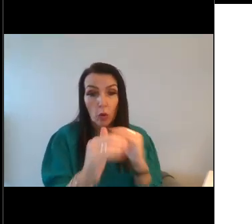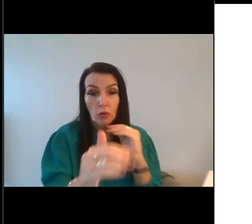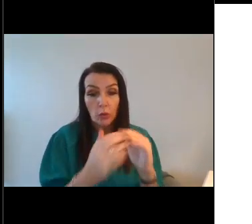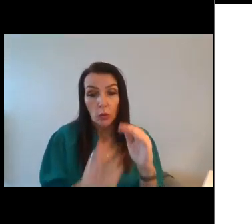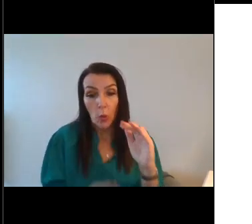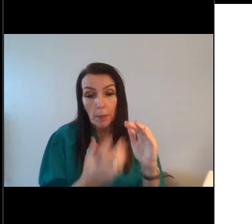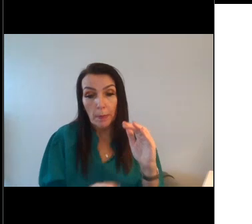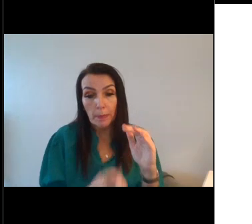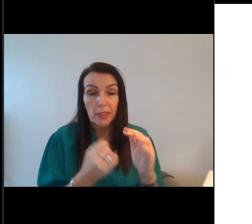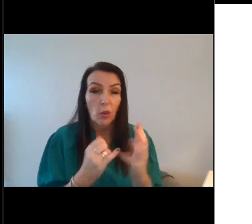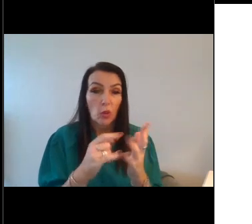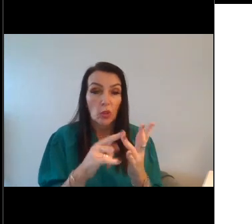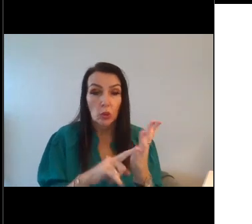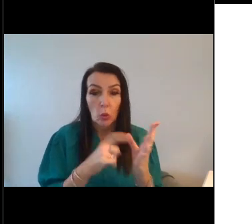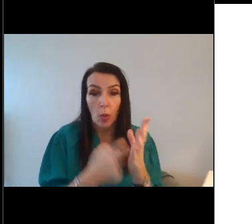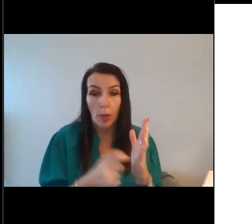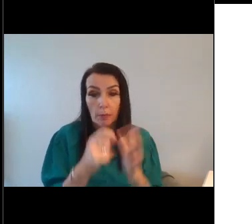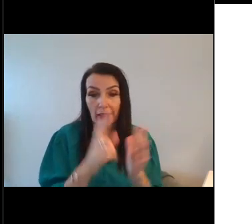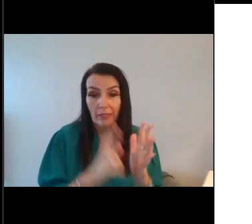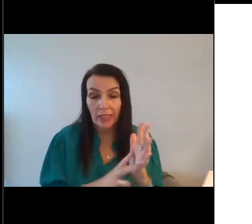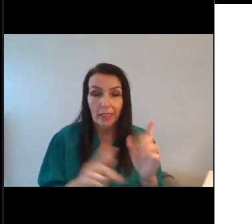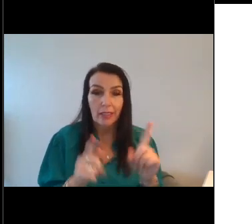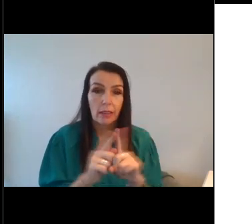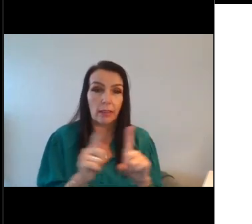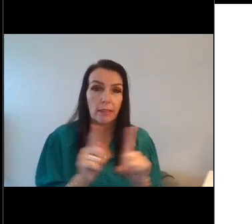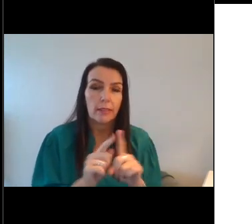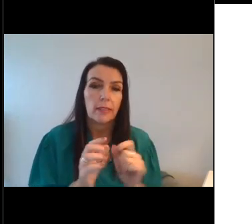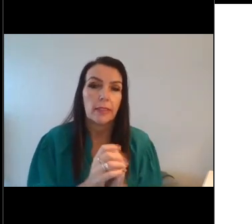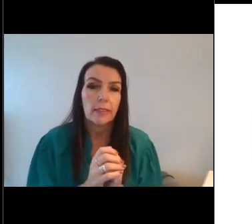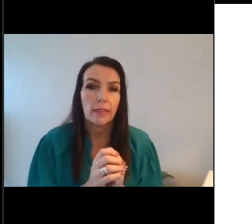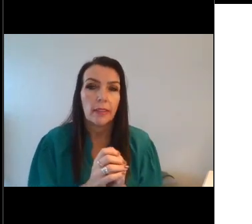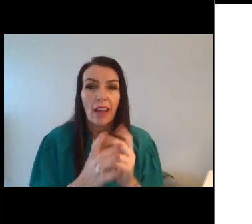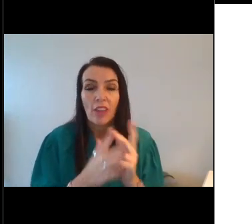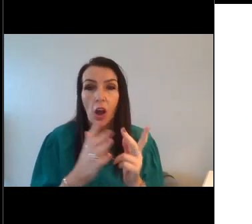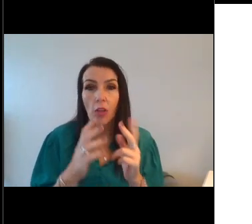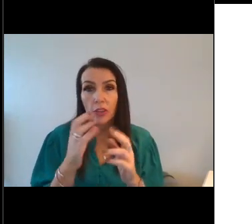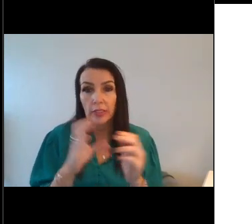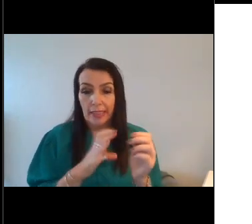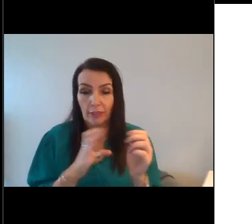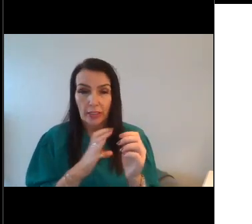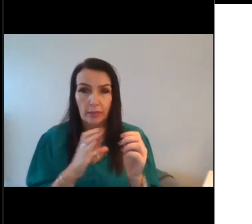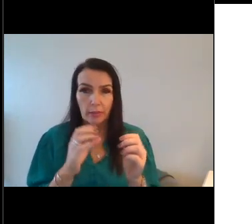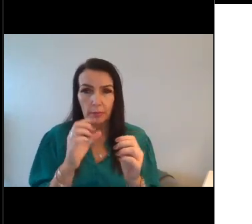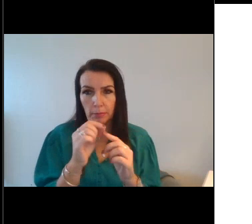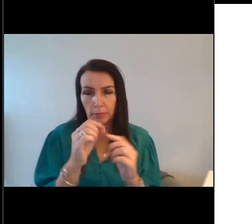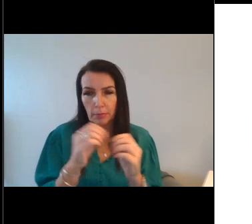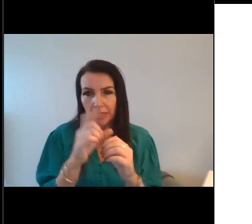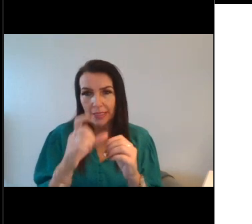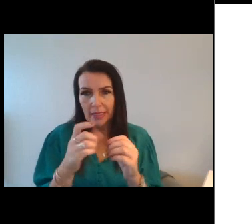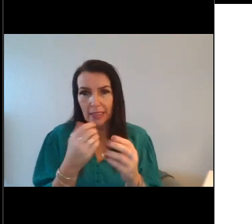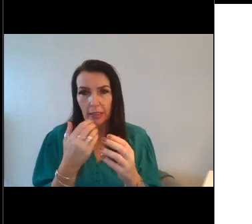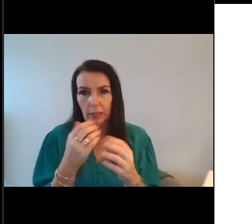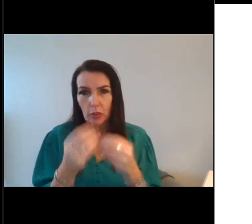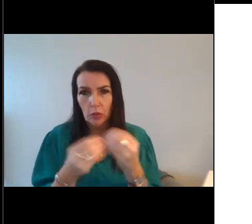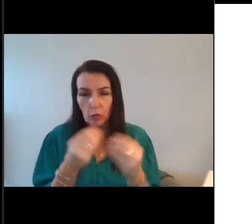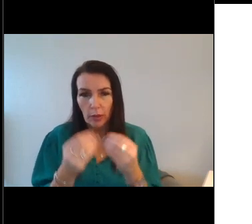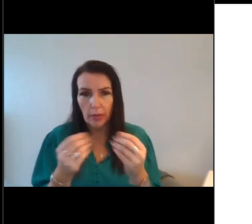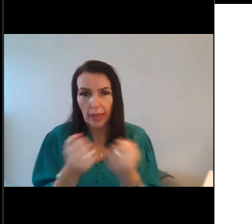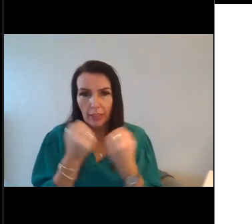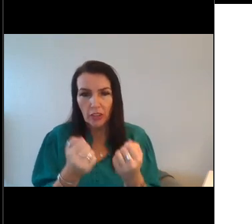solar PV. It also includes SAP characteristics such as the EPC score, energy demand, fuel bill and CO2